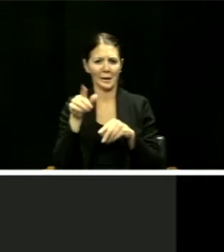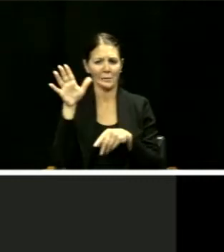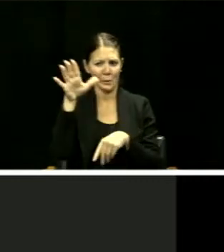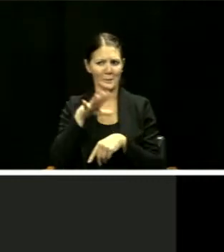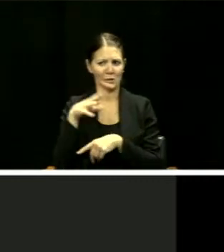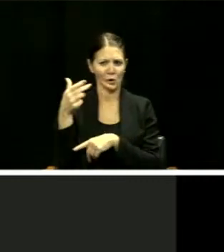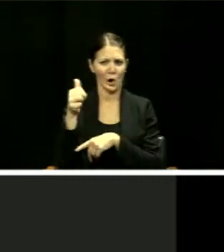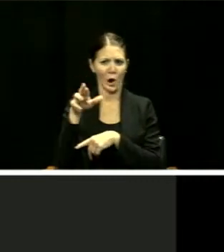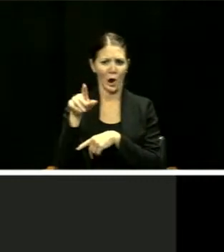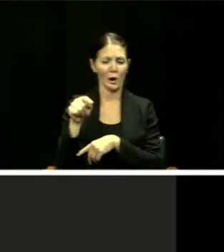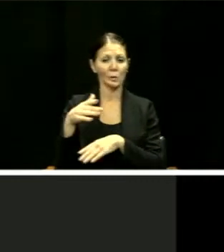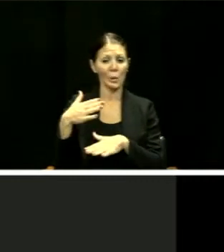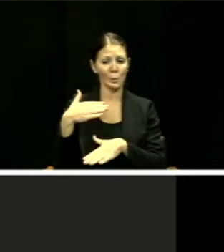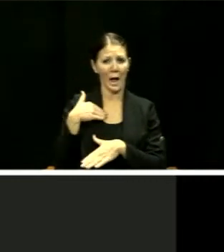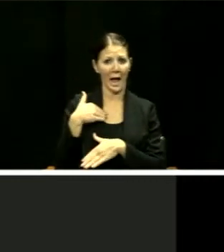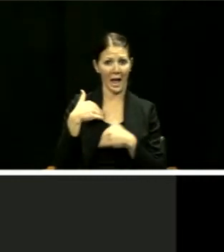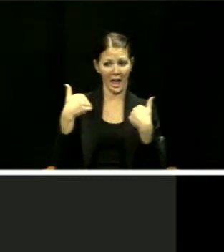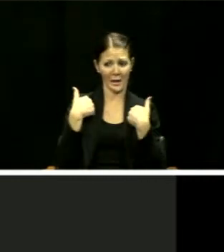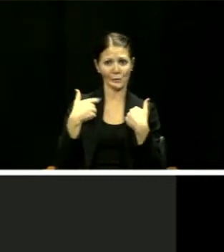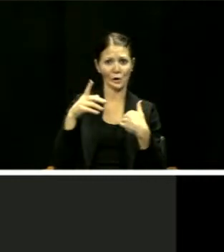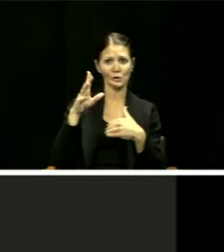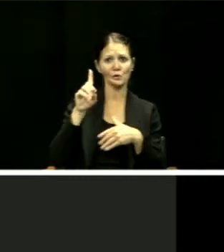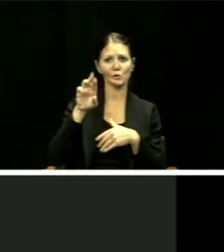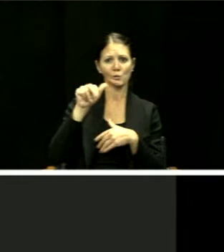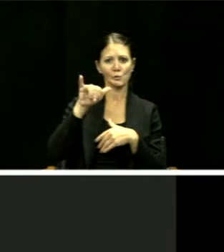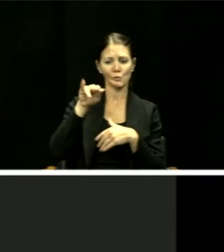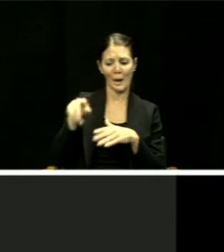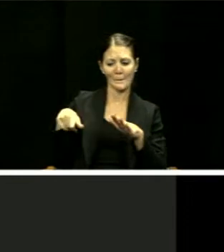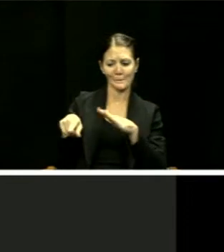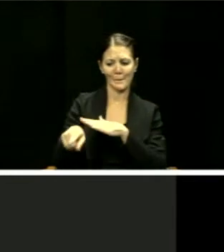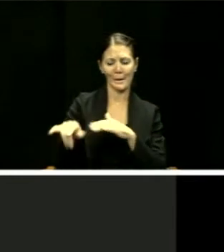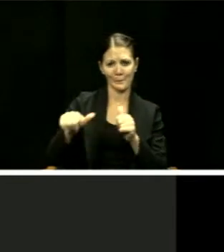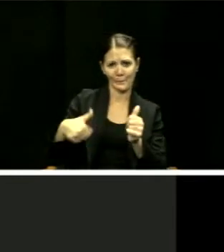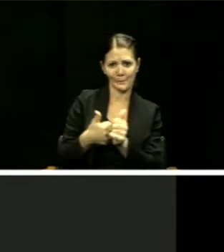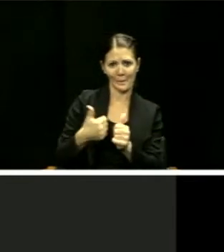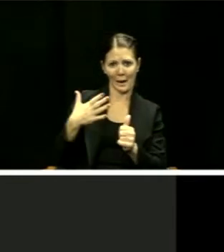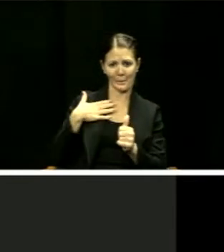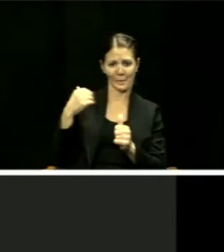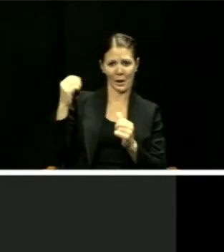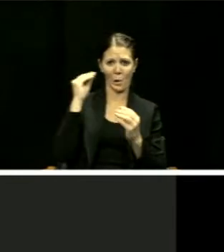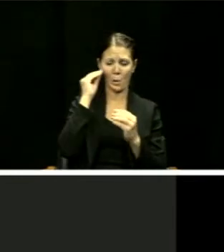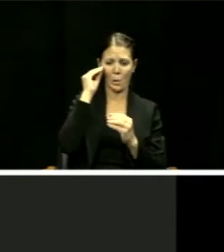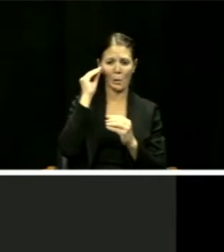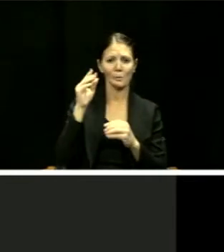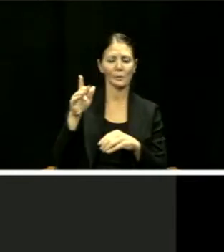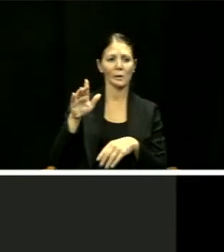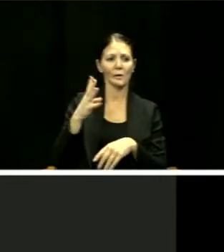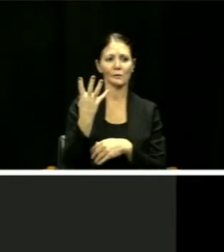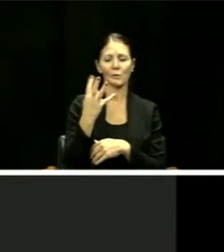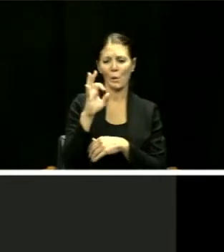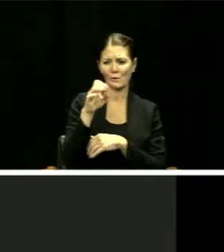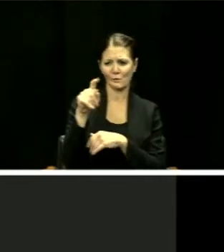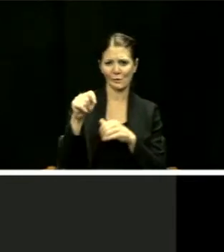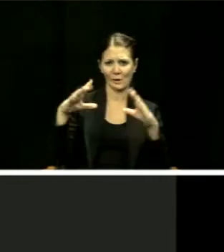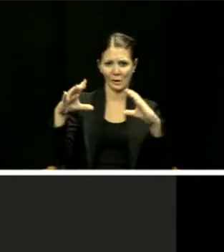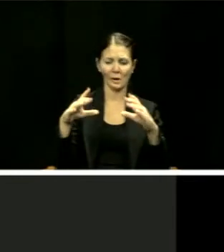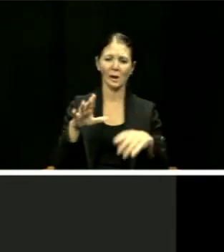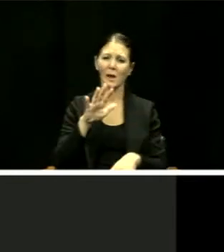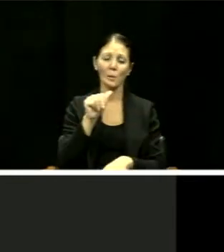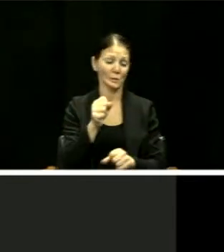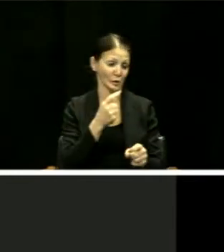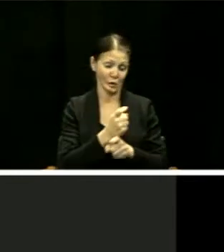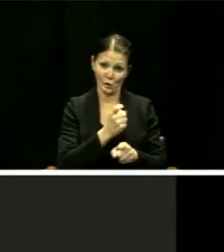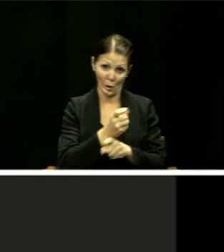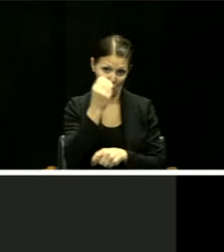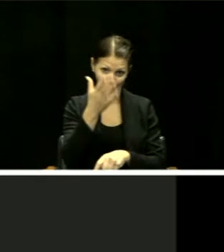runs through our backyard, a drainage pipe through all the houses on Wheelchair Lane. It's a 4-footer. And Joe, it was a joke. 2019, it was a joke.